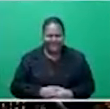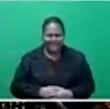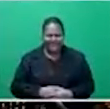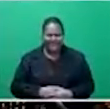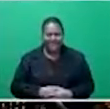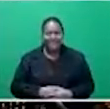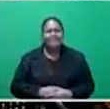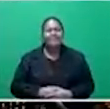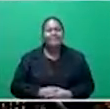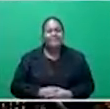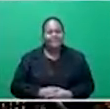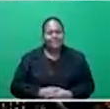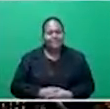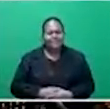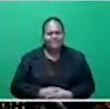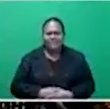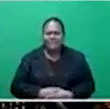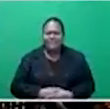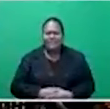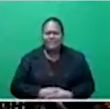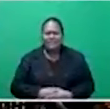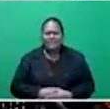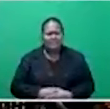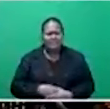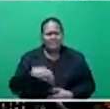Sir, no names have been mentioned except for